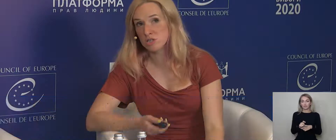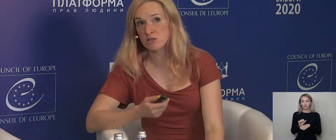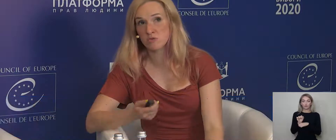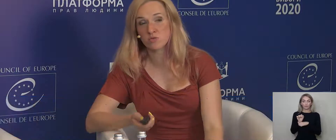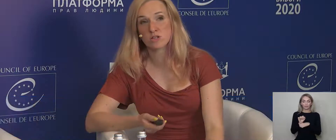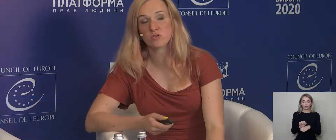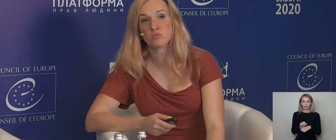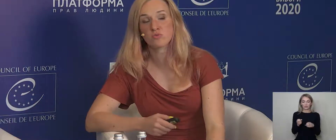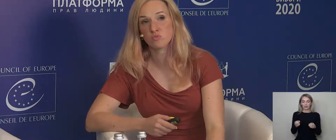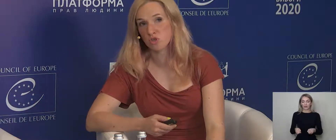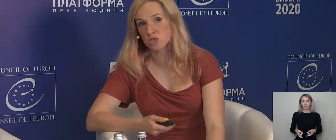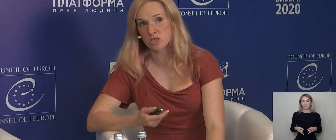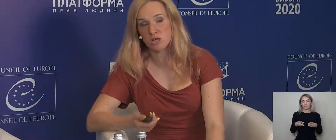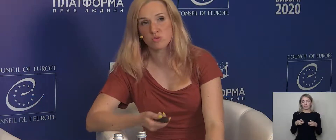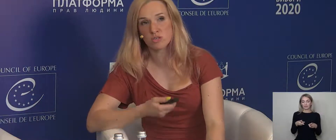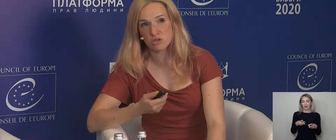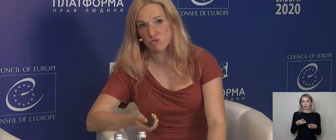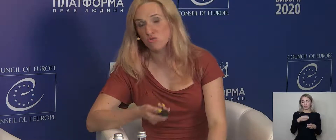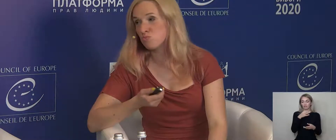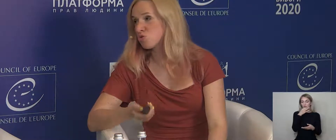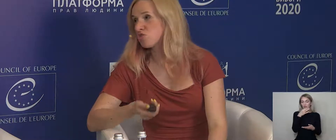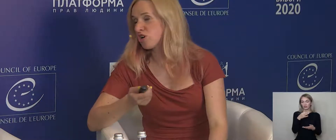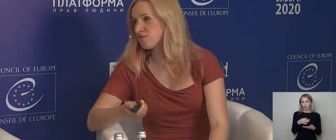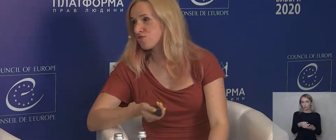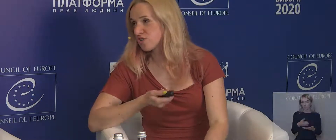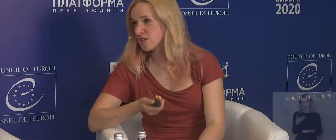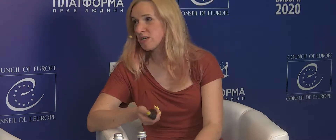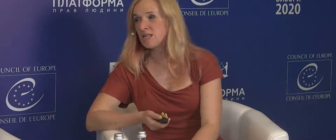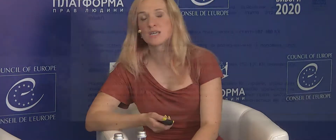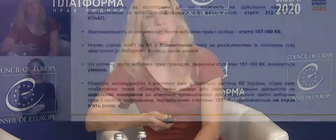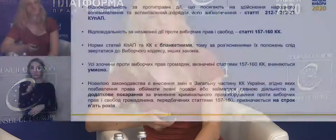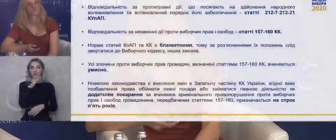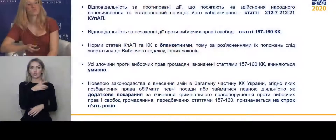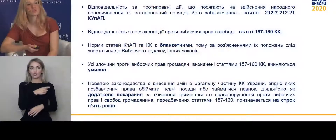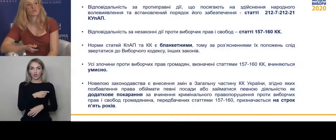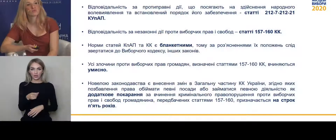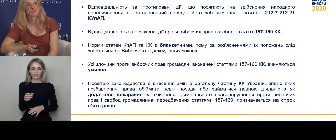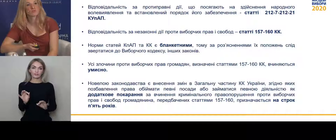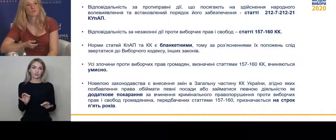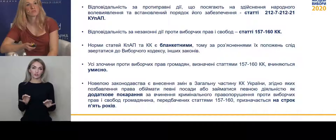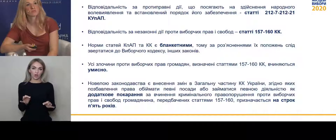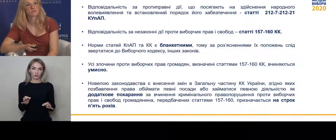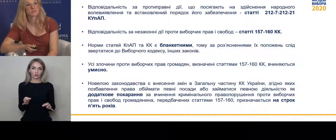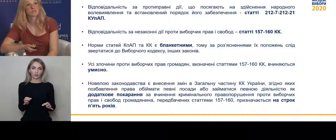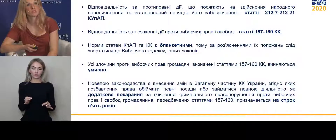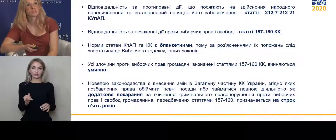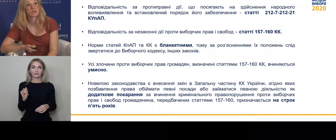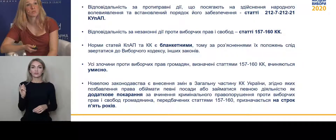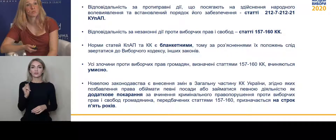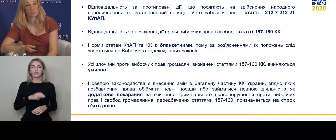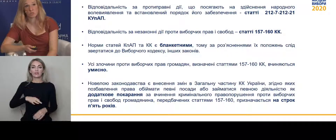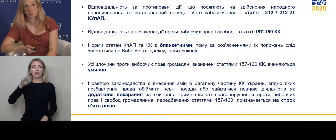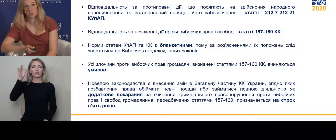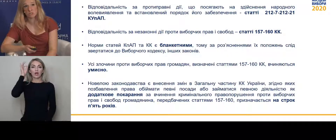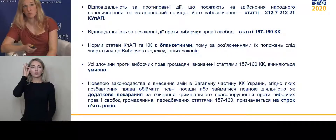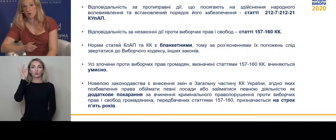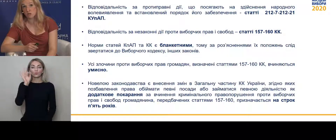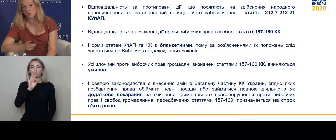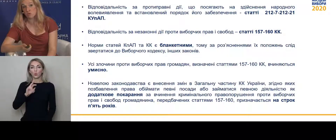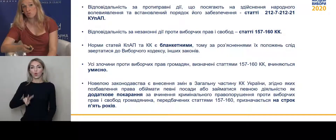So today we'll speak more about criminal liability. That was not covered much, and if there is any time, then we'll